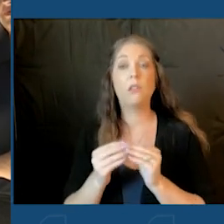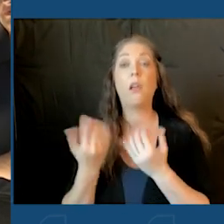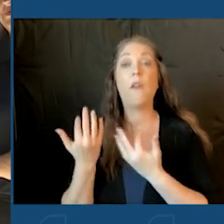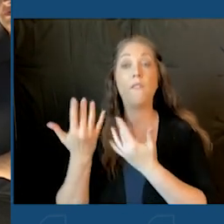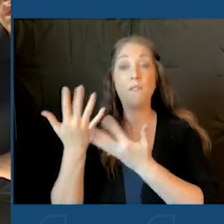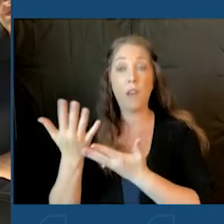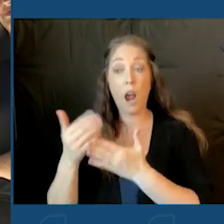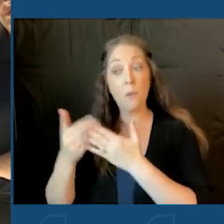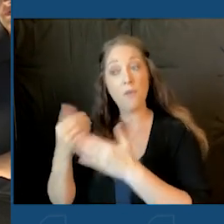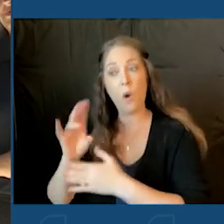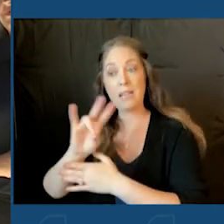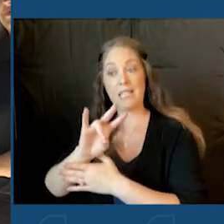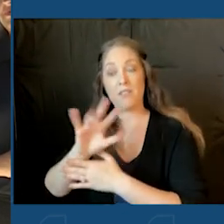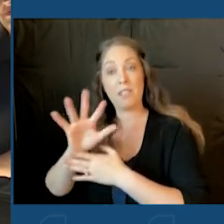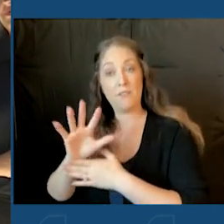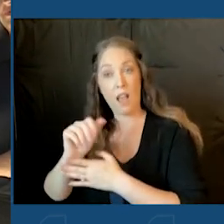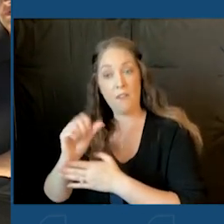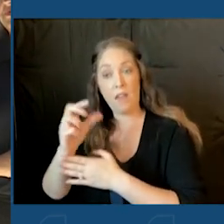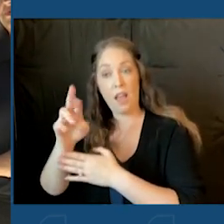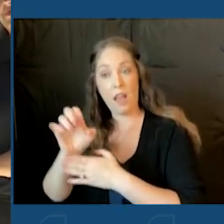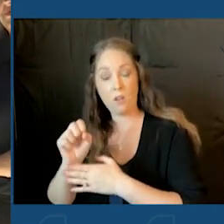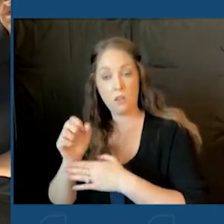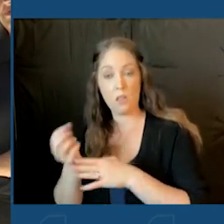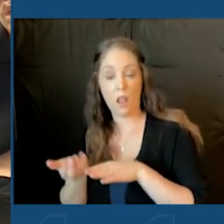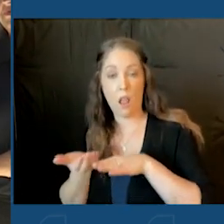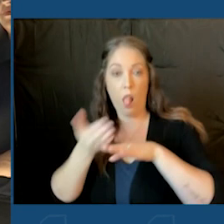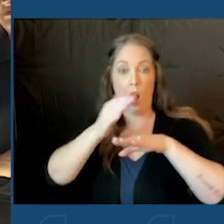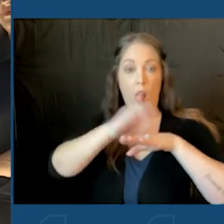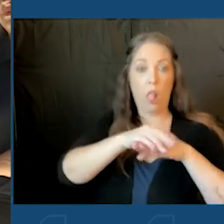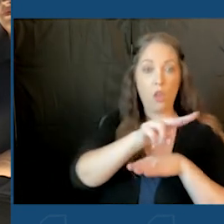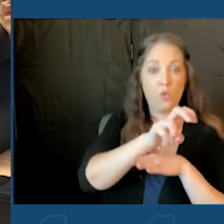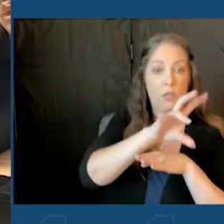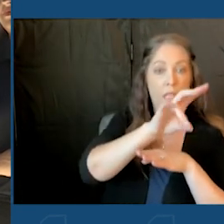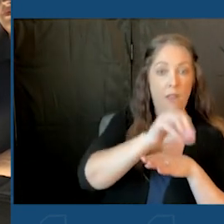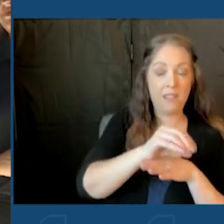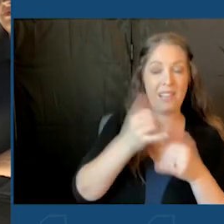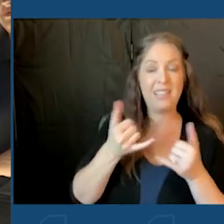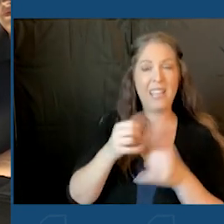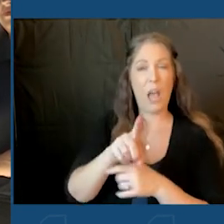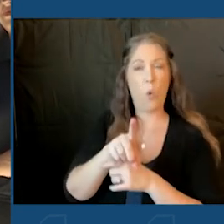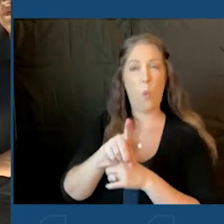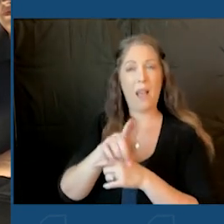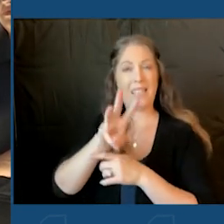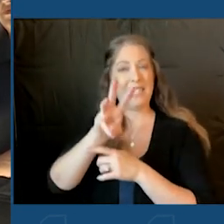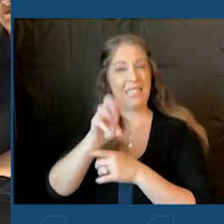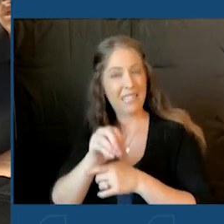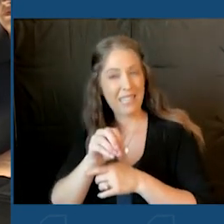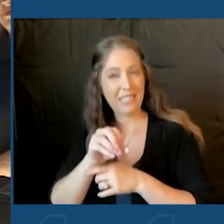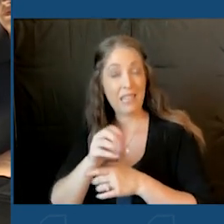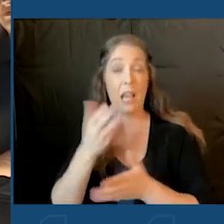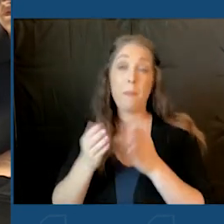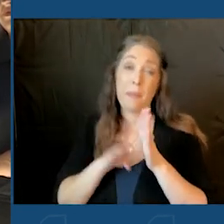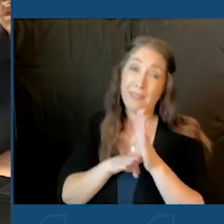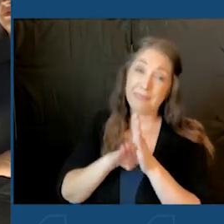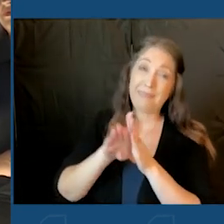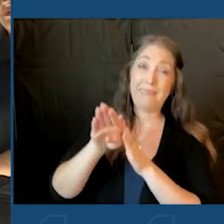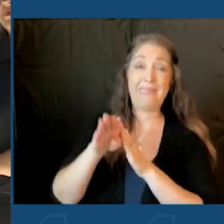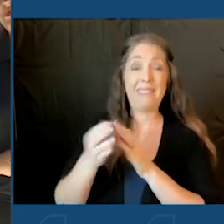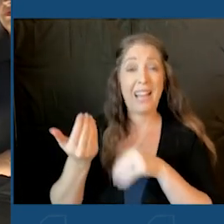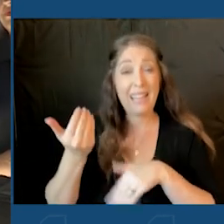75 acres as the governor first saw, then it grew to 270, and now 160 or so, and maybe climbing back up because of this weather. And that's really what we can